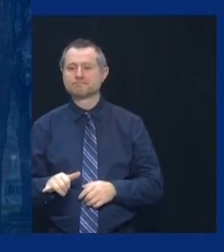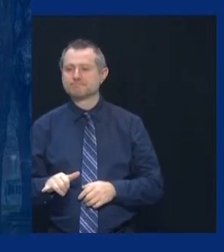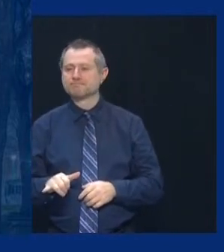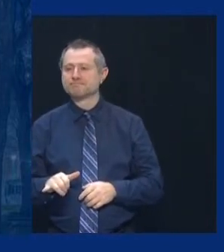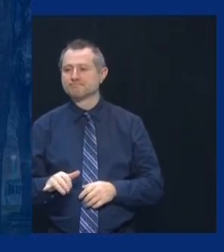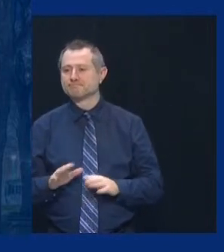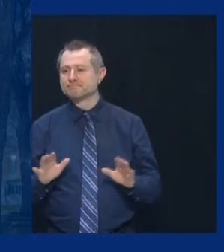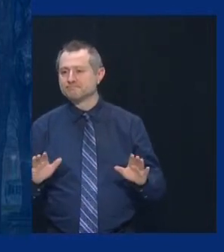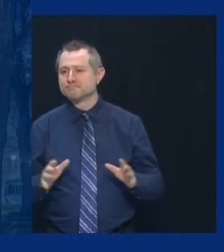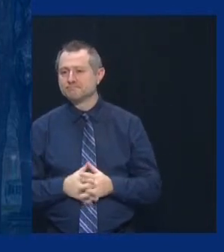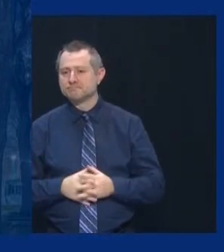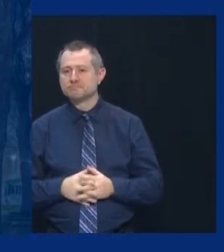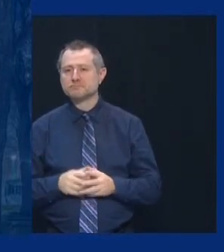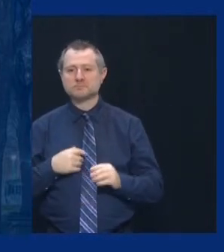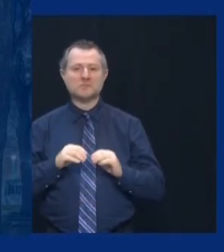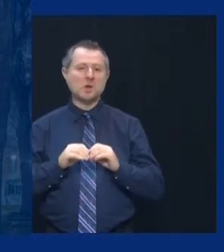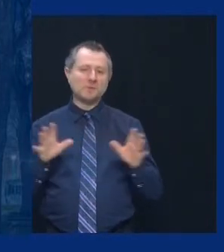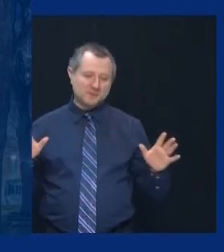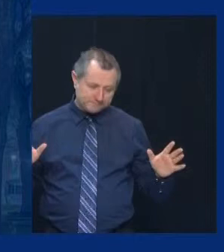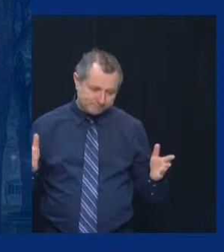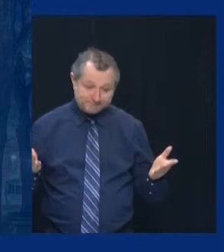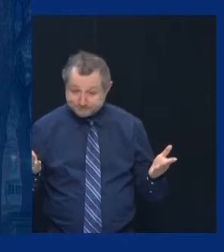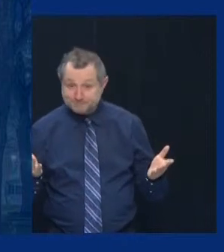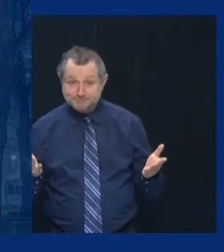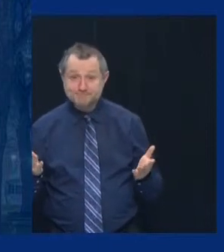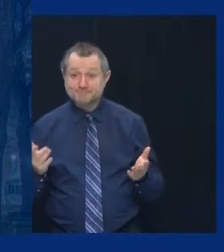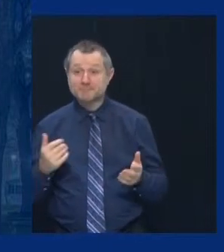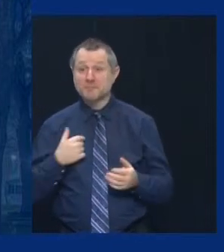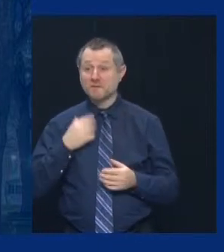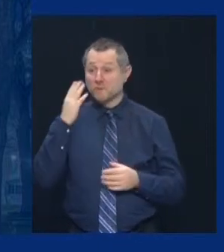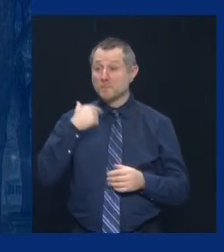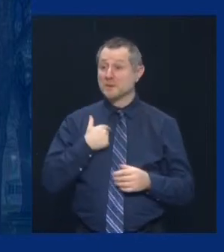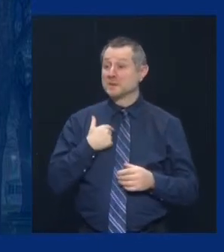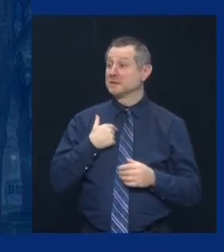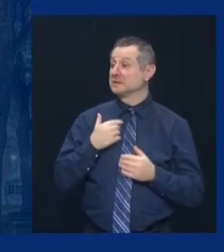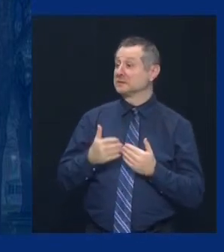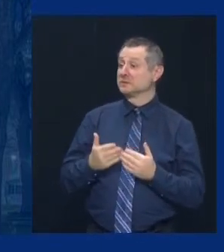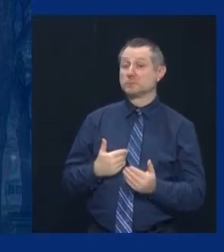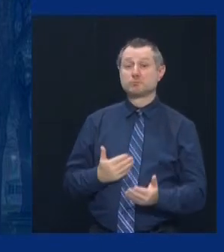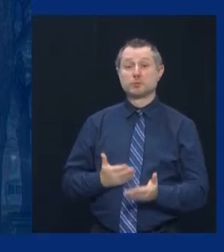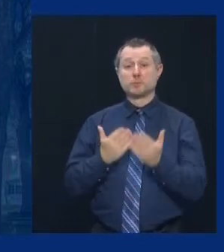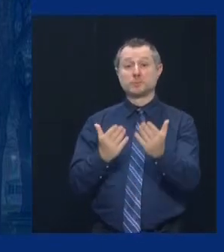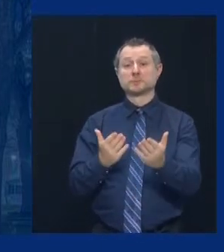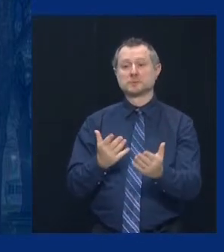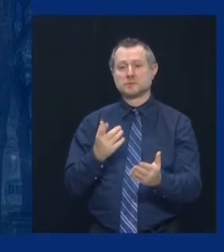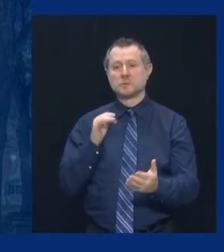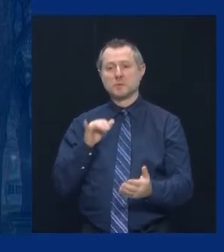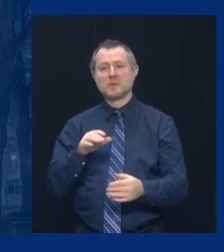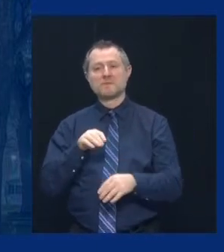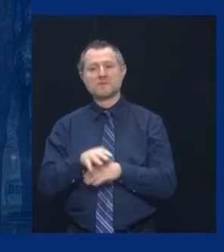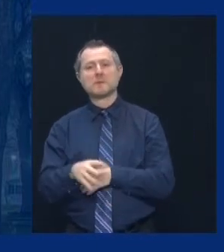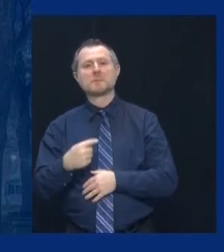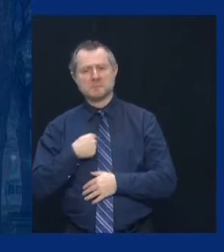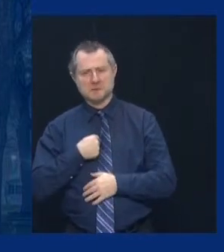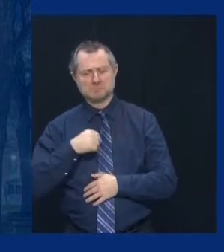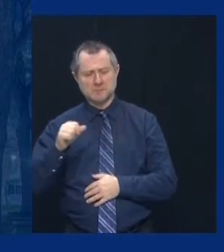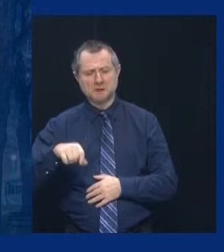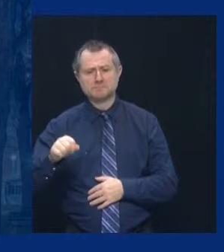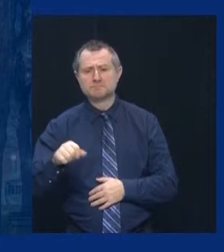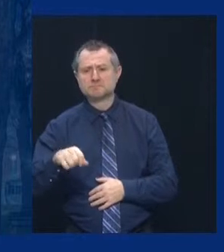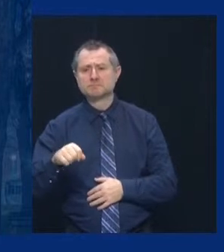Obviously, it's easy for me to propose something that's going to affect myself. This also affects